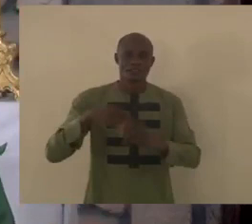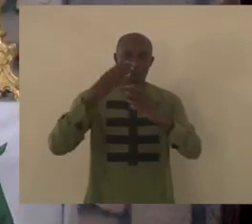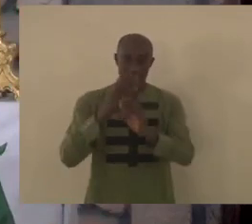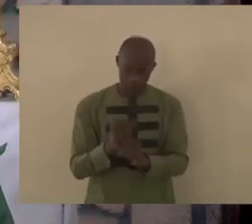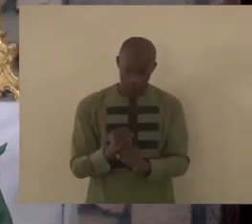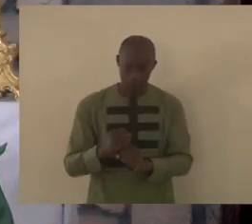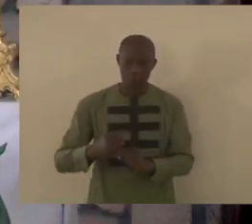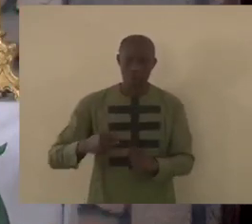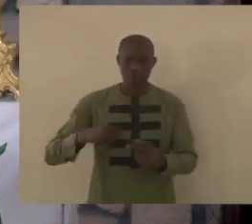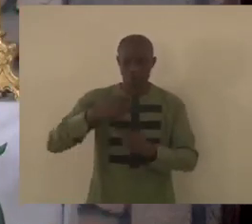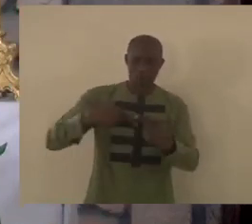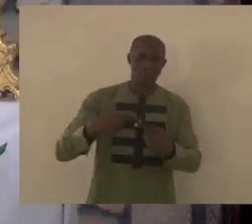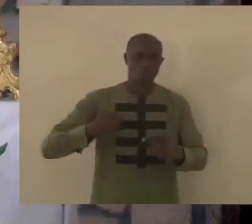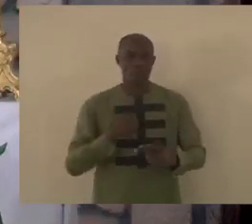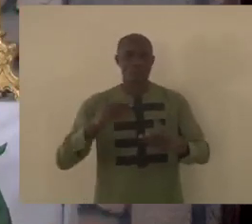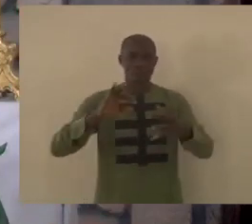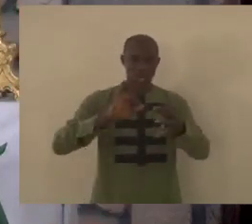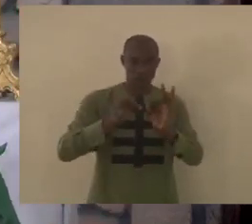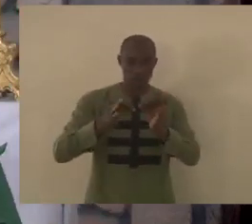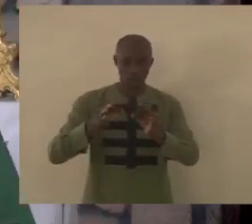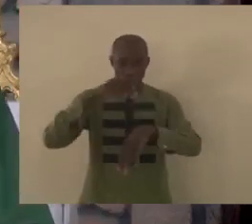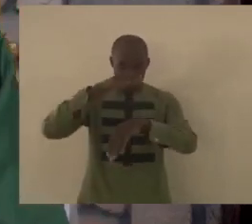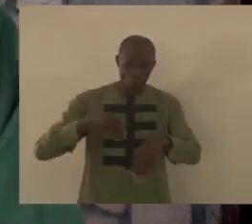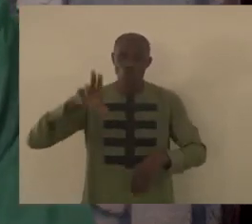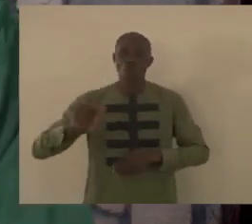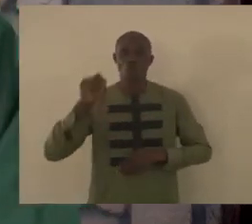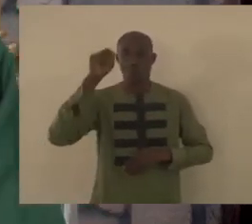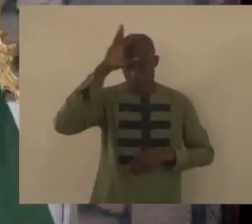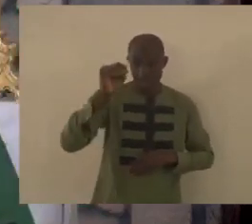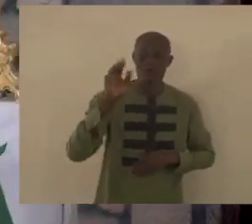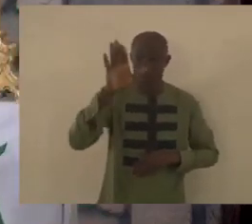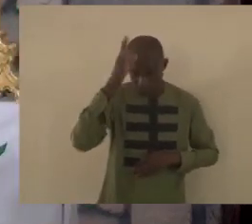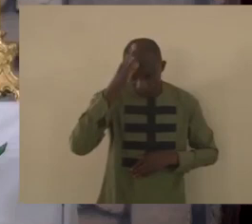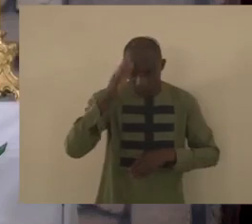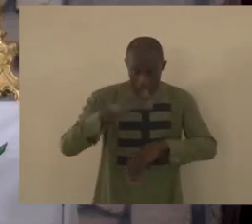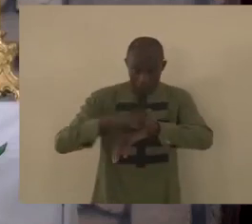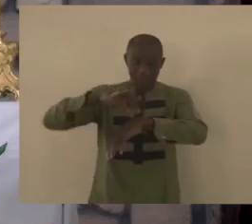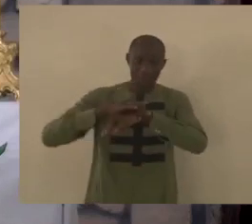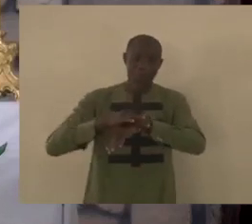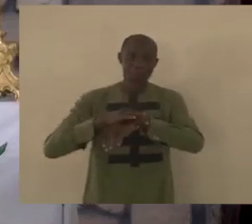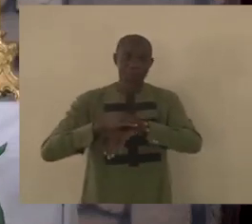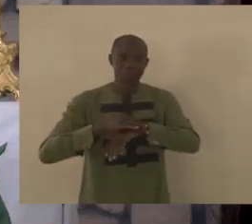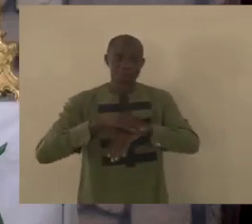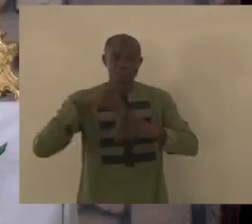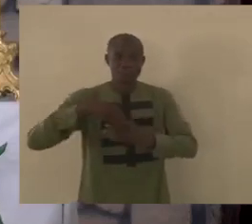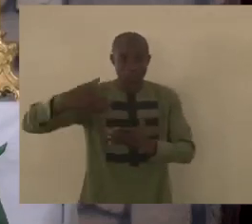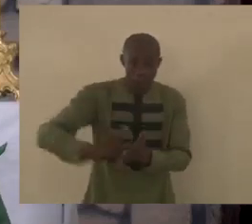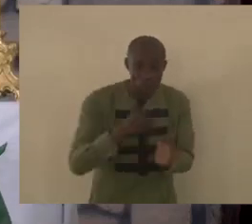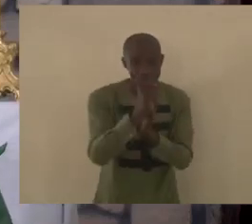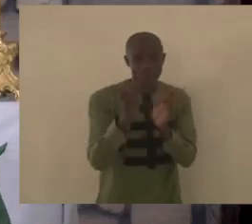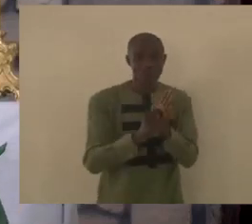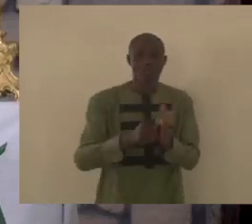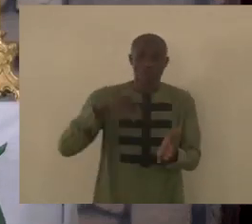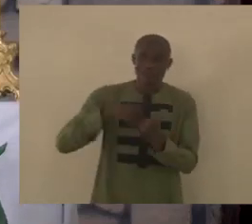Now, in summary, when we interpret call no man your father on earth in the context of the entire